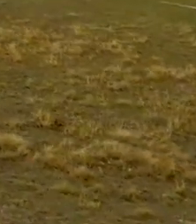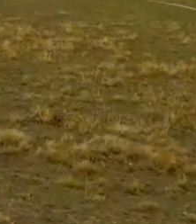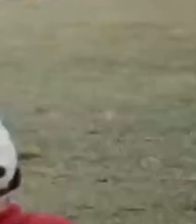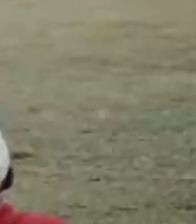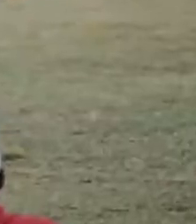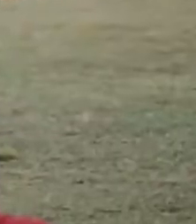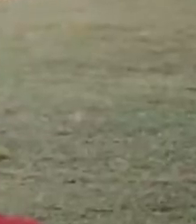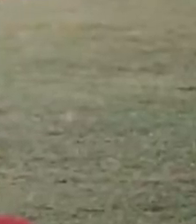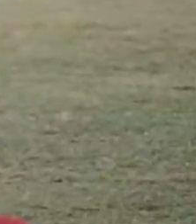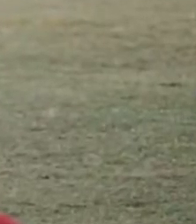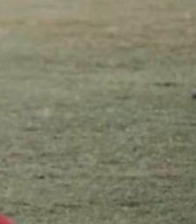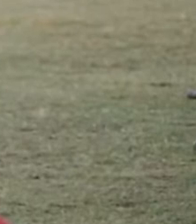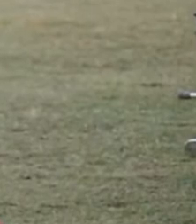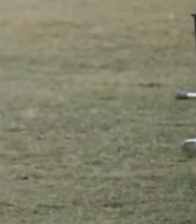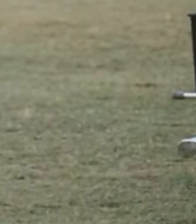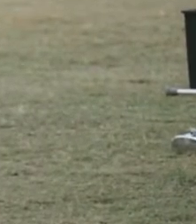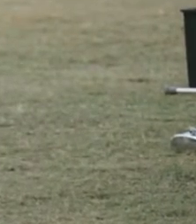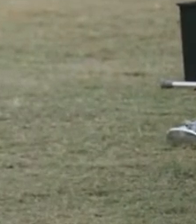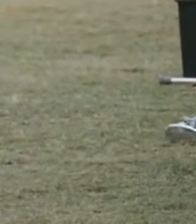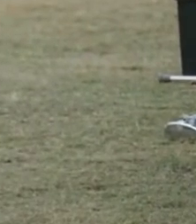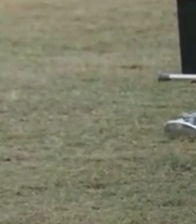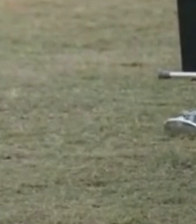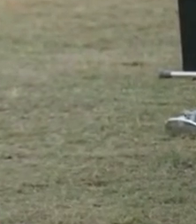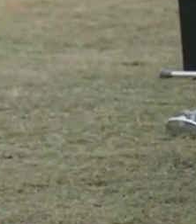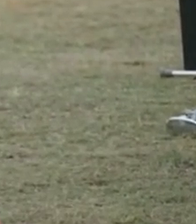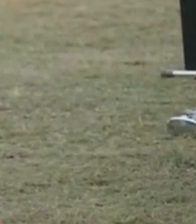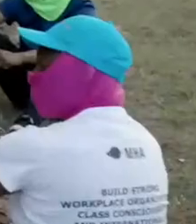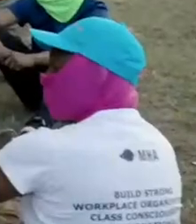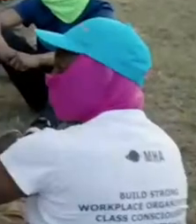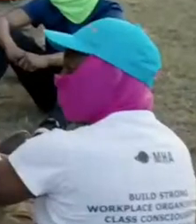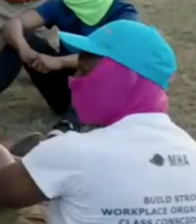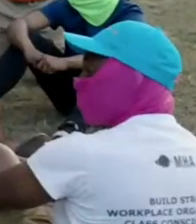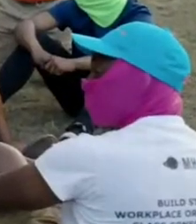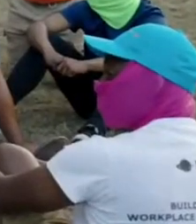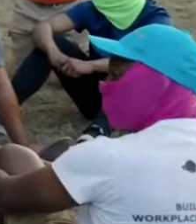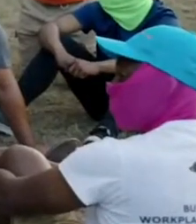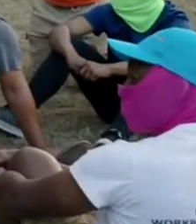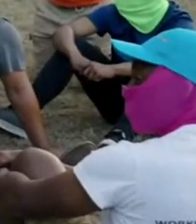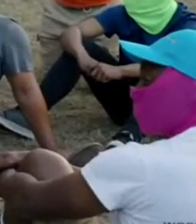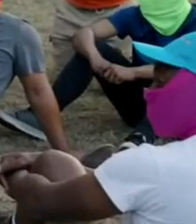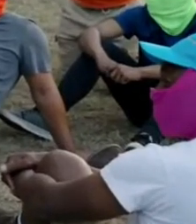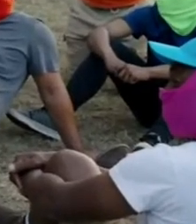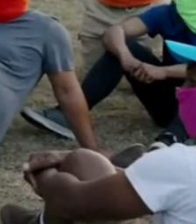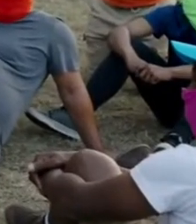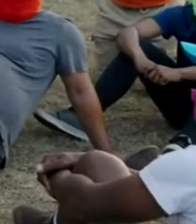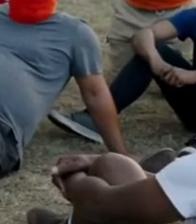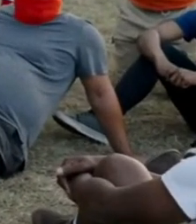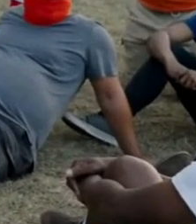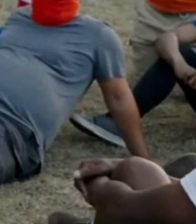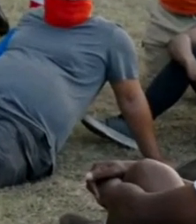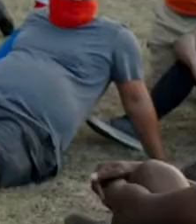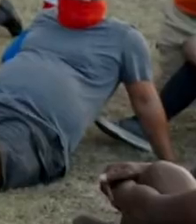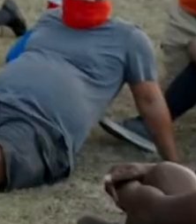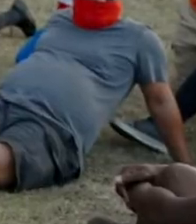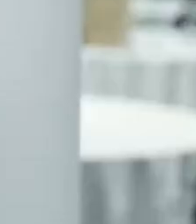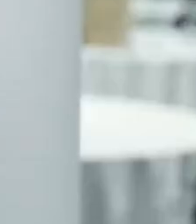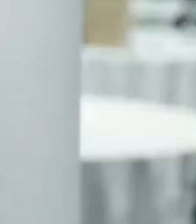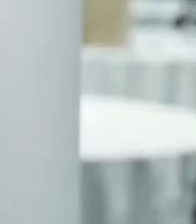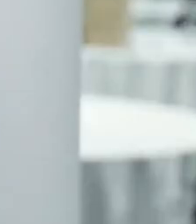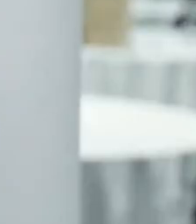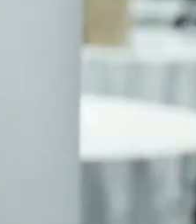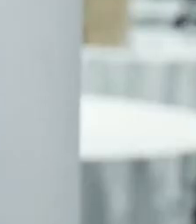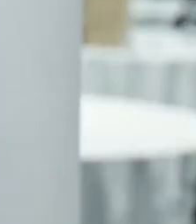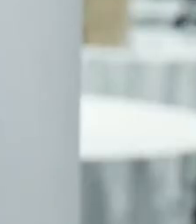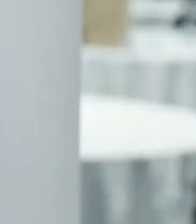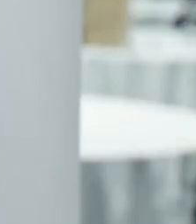make sure that they develop as real men who really observe and respect other